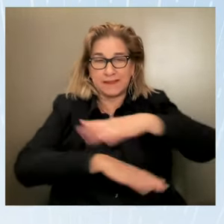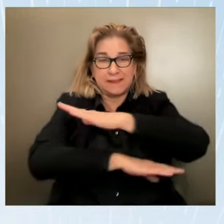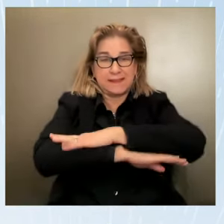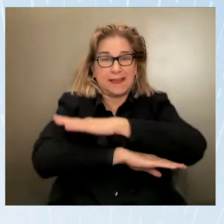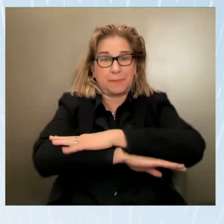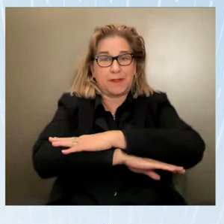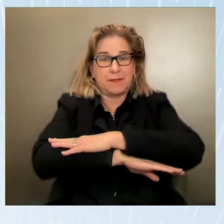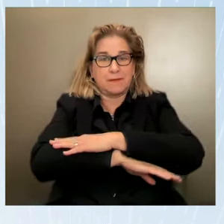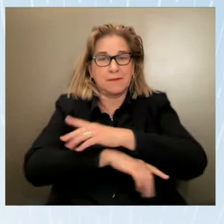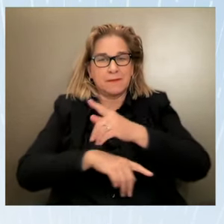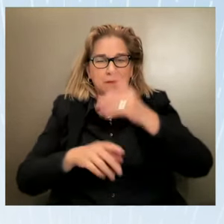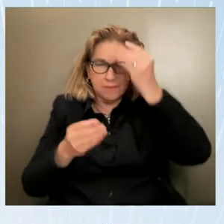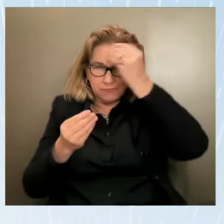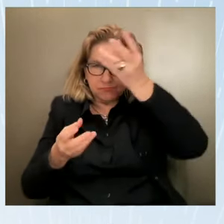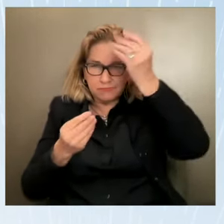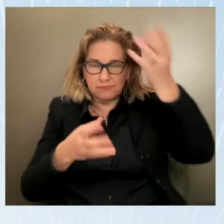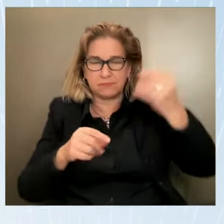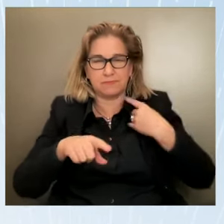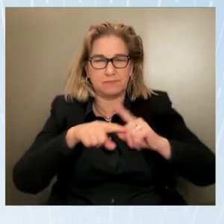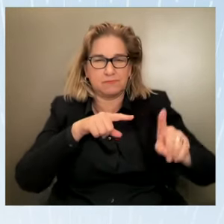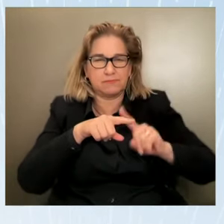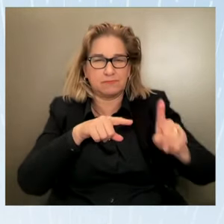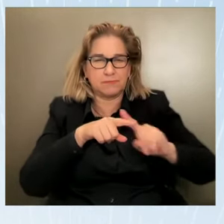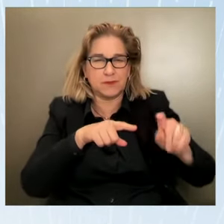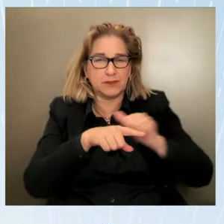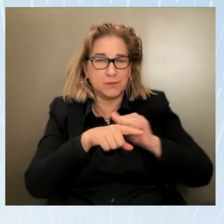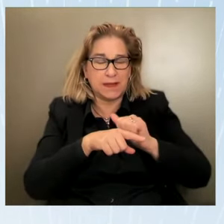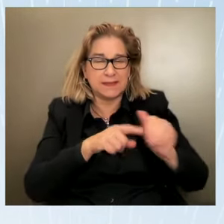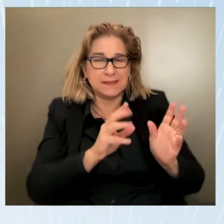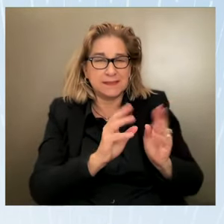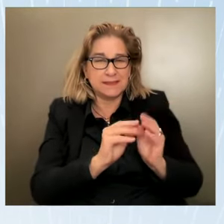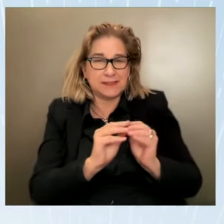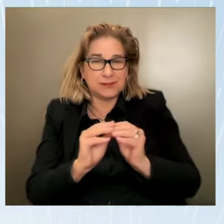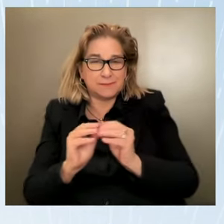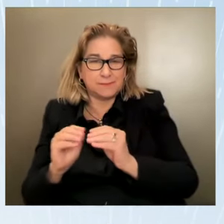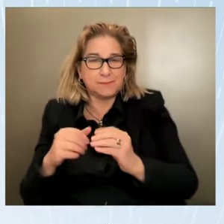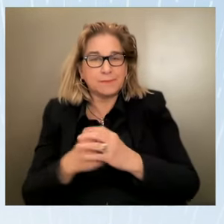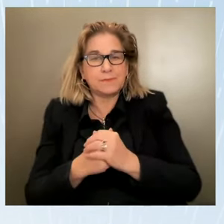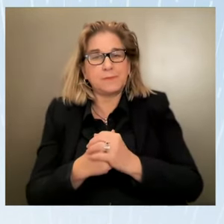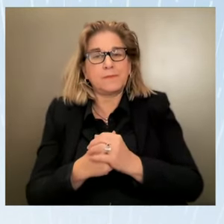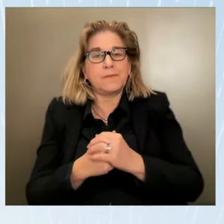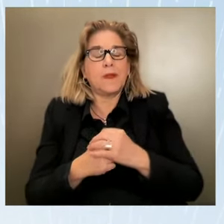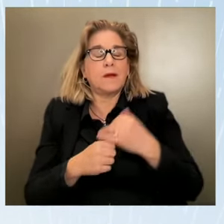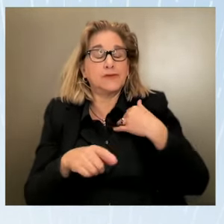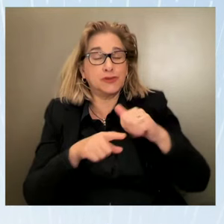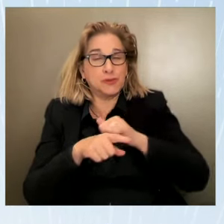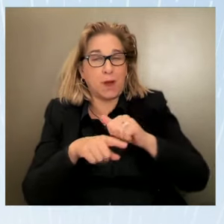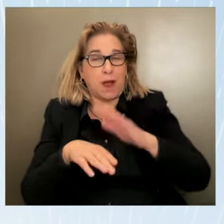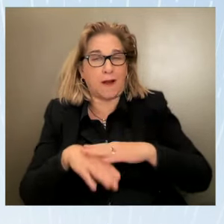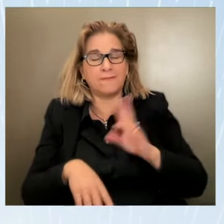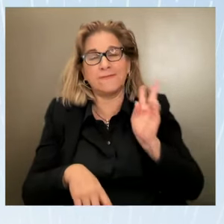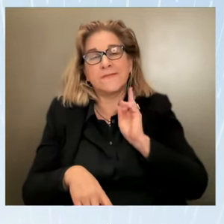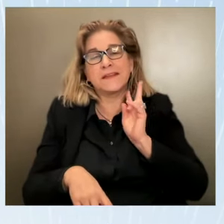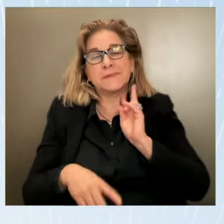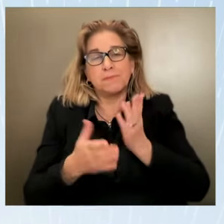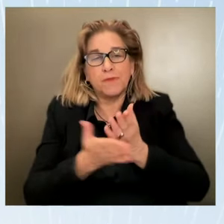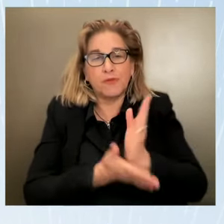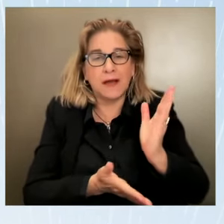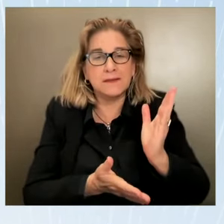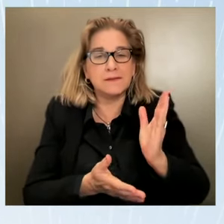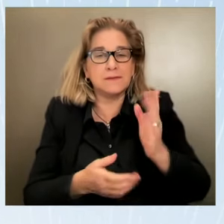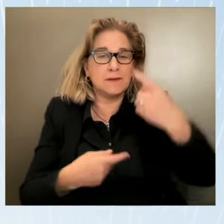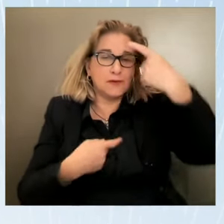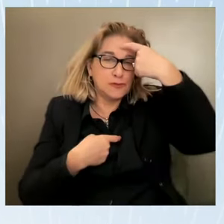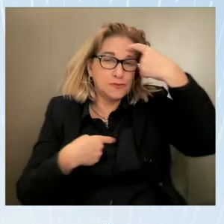employees' expertise in victims' rights. We've partnered with companies, foreign countries, and NGOs to listen to